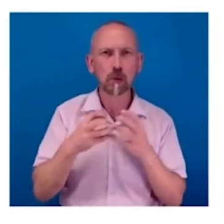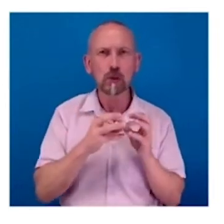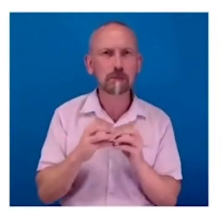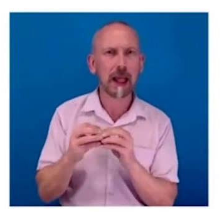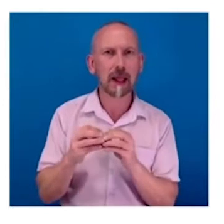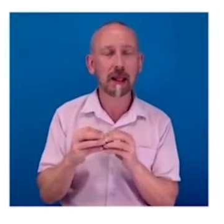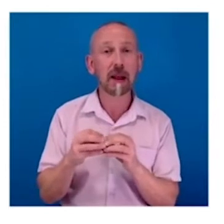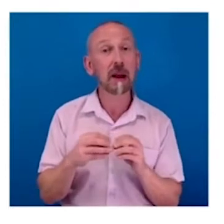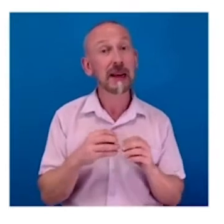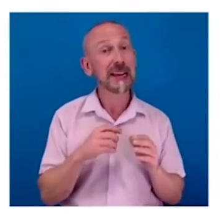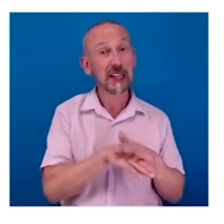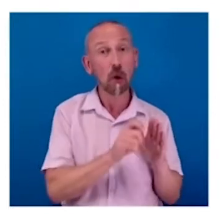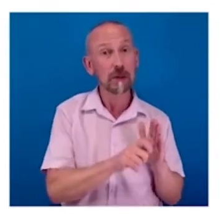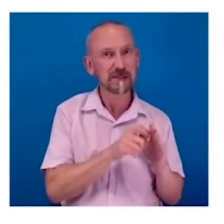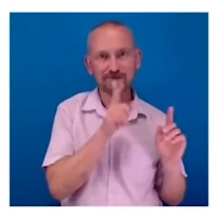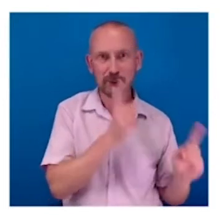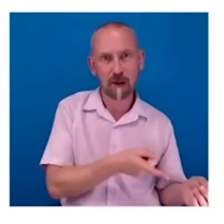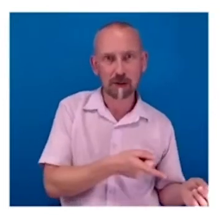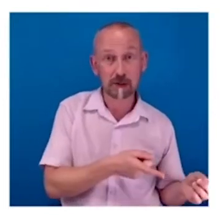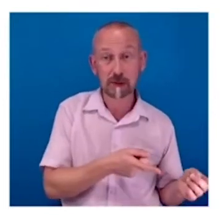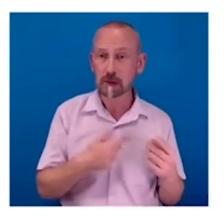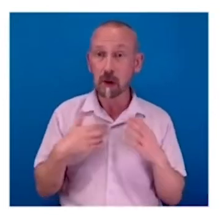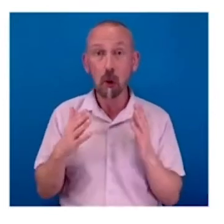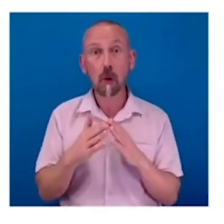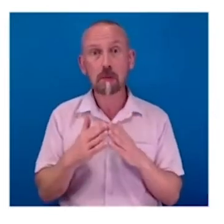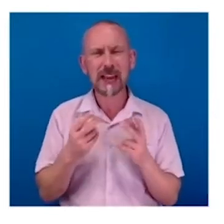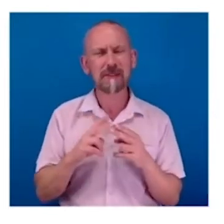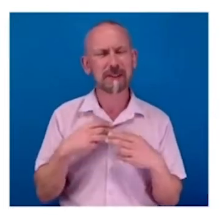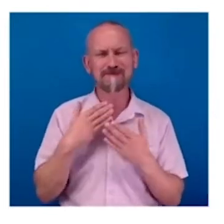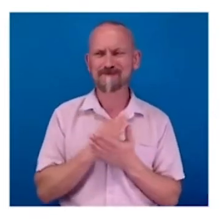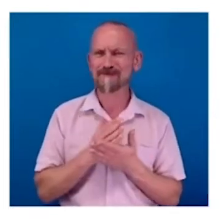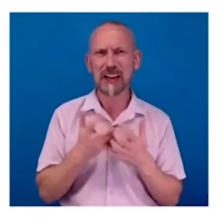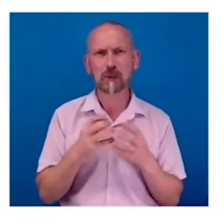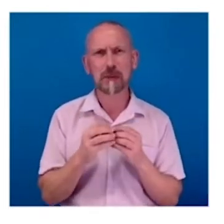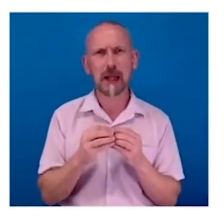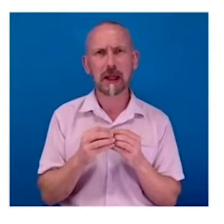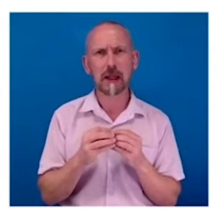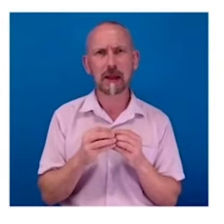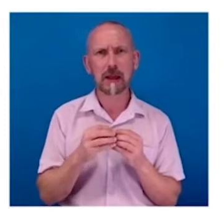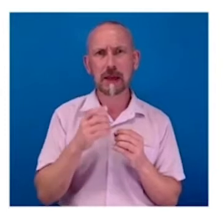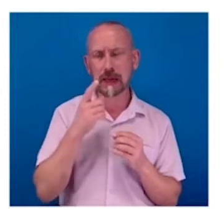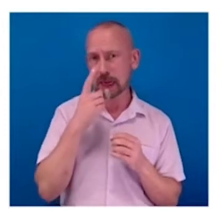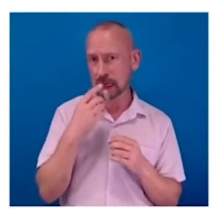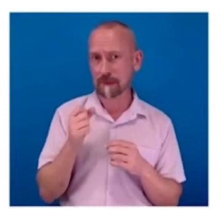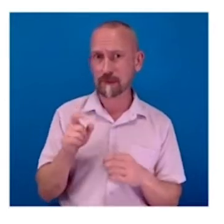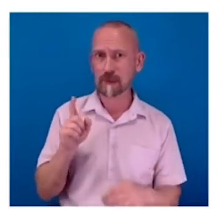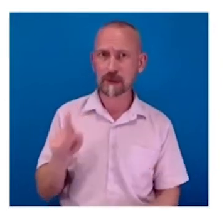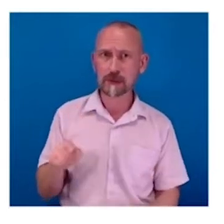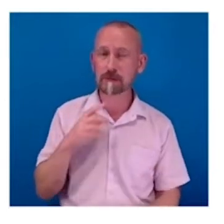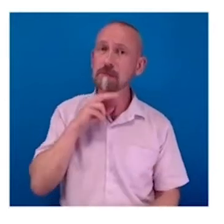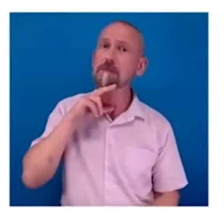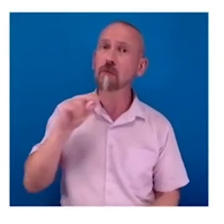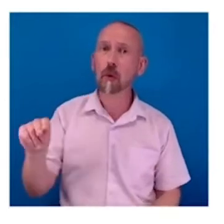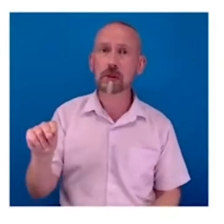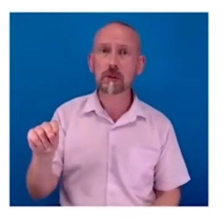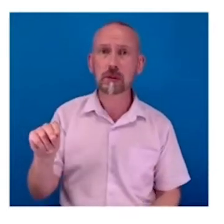that. But right now, if I need to know how to spell something, I've got Hey Google there and he tells me stuff, and I use my voice a